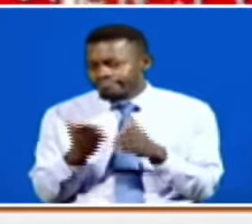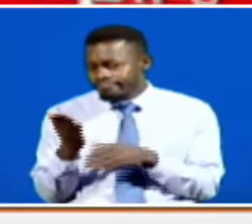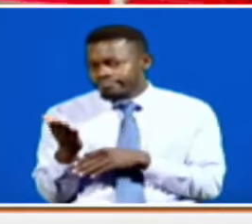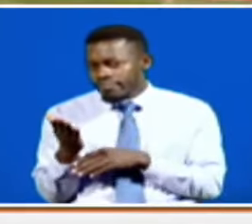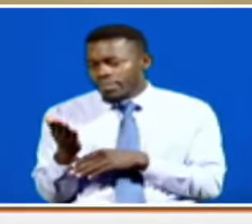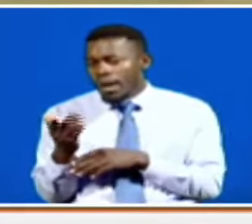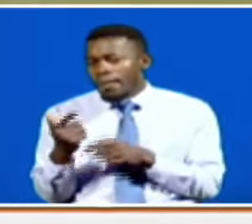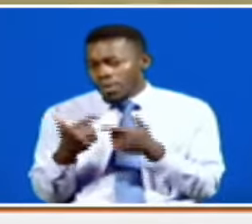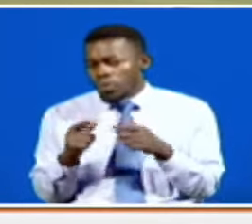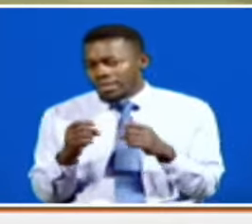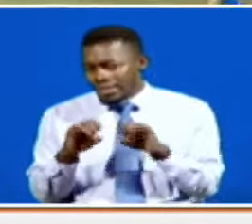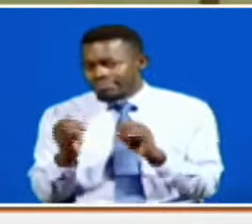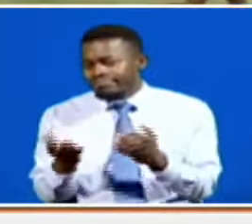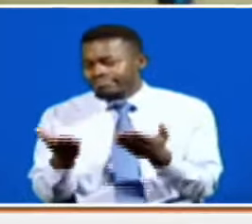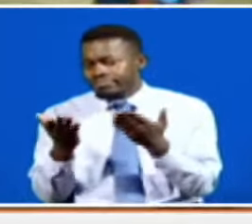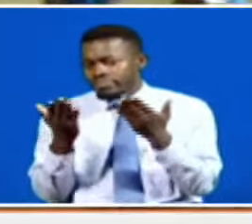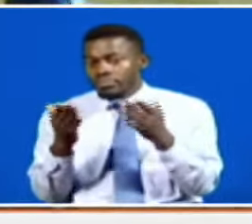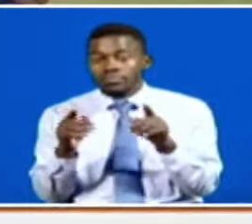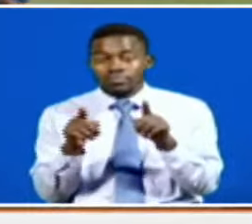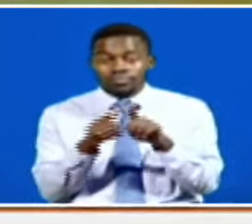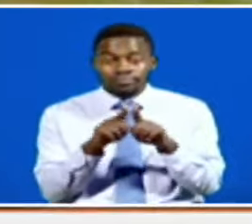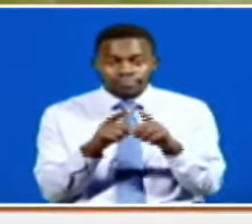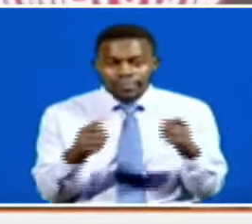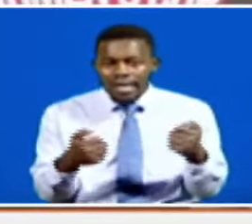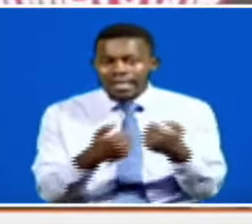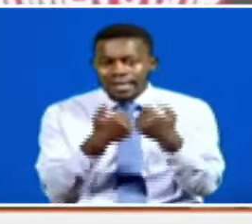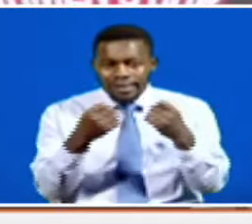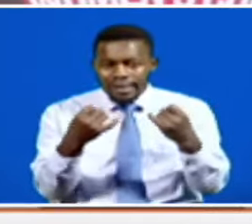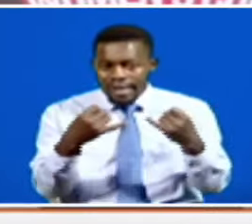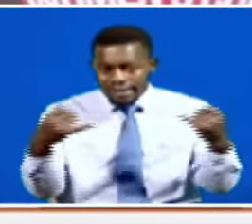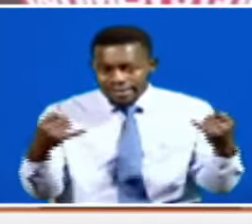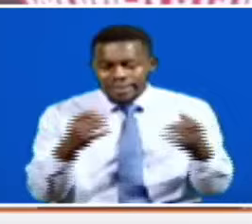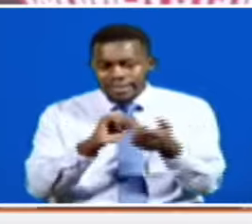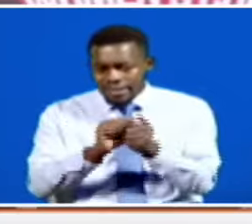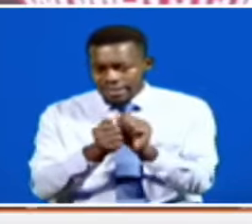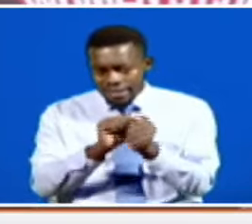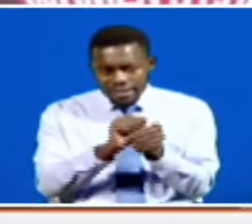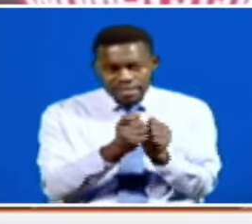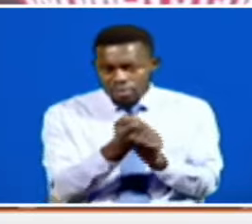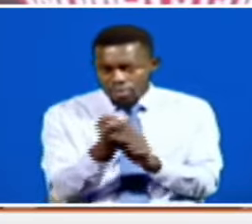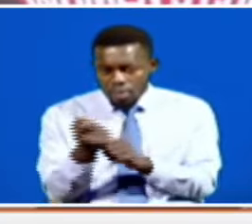towards also the attacking line, there were some changes we did. Our goal